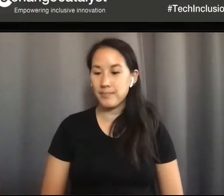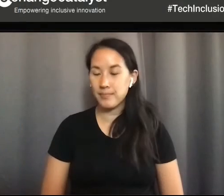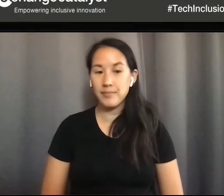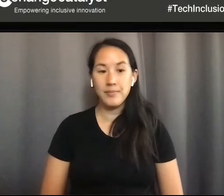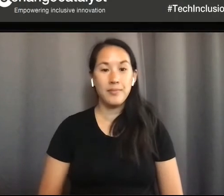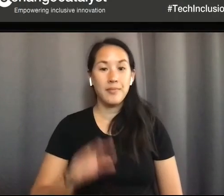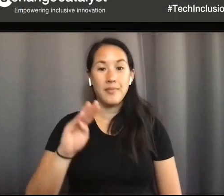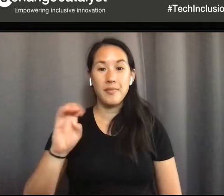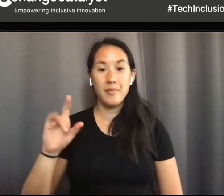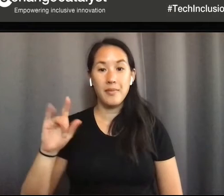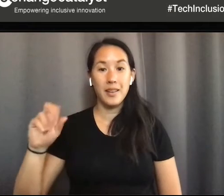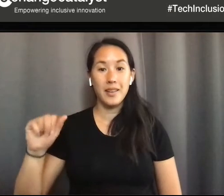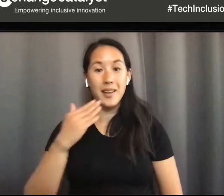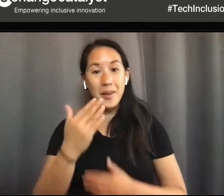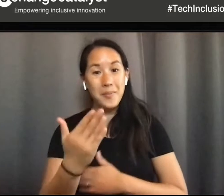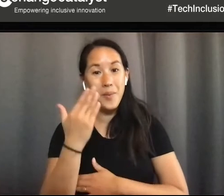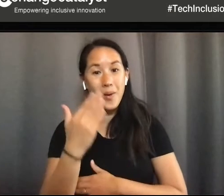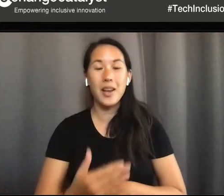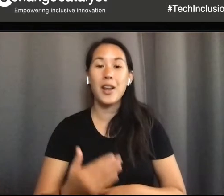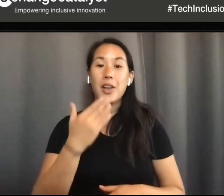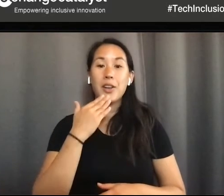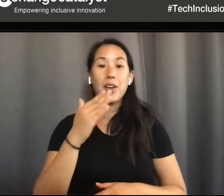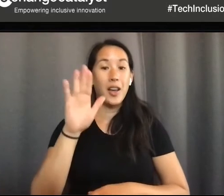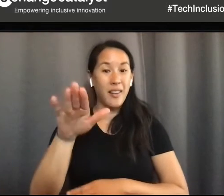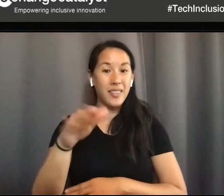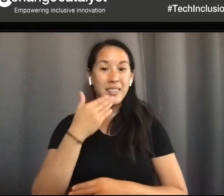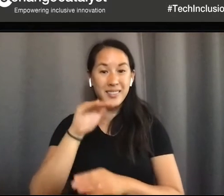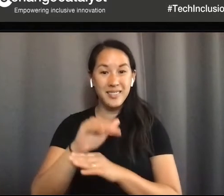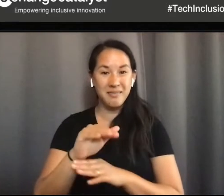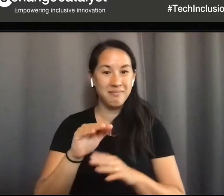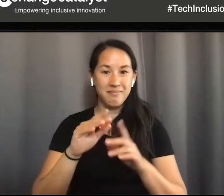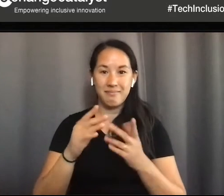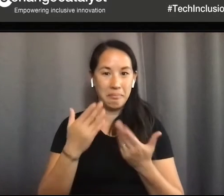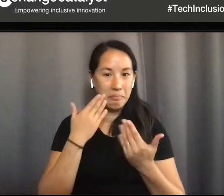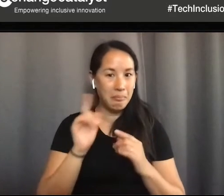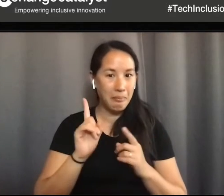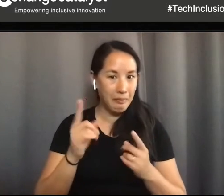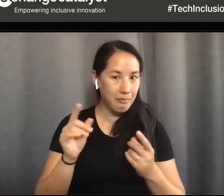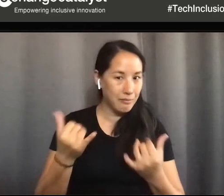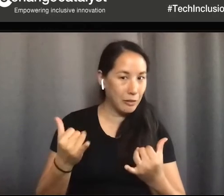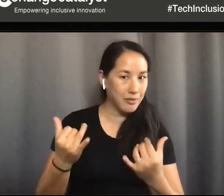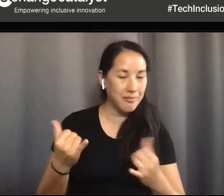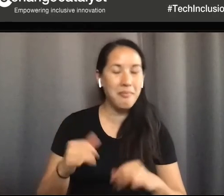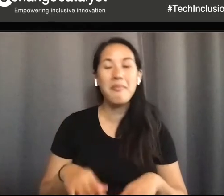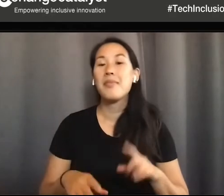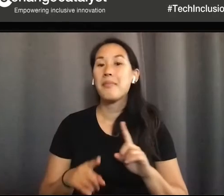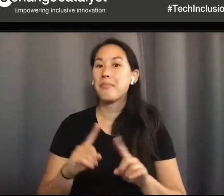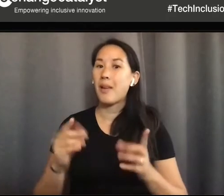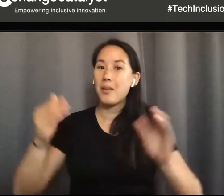Good morning, good afternoon, and good evening, depending on where you are. Hi, everybody. Welcome to day 2 of Tech